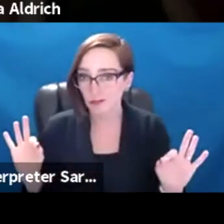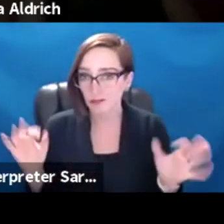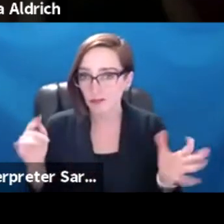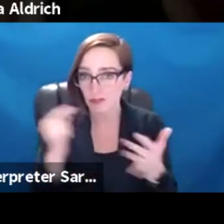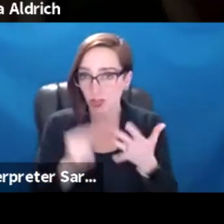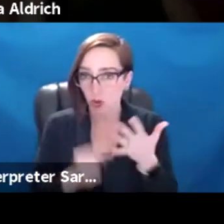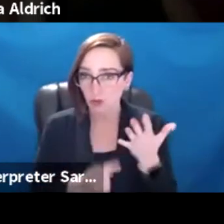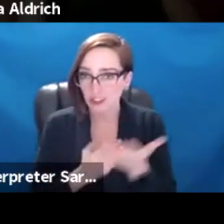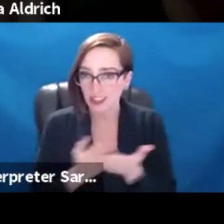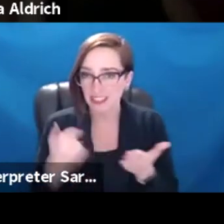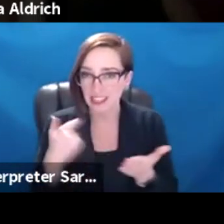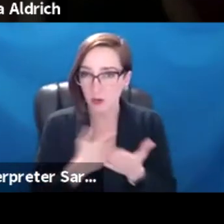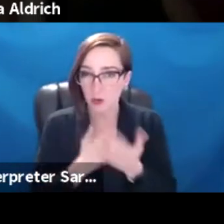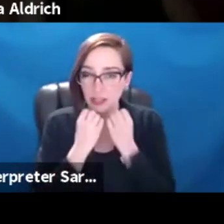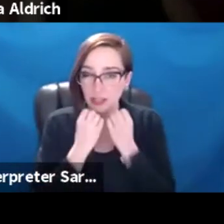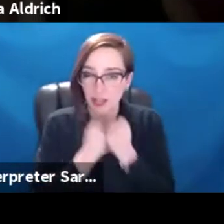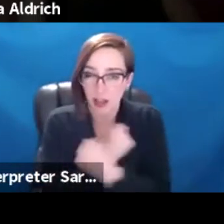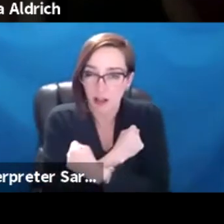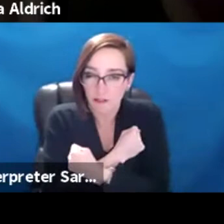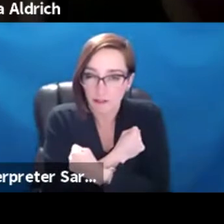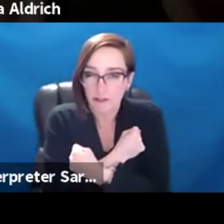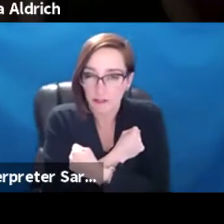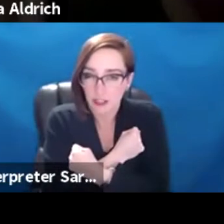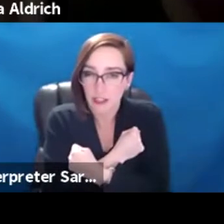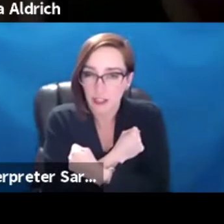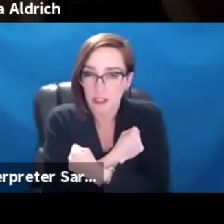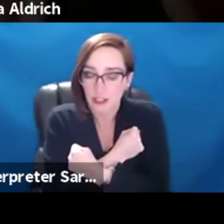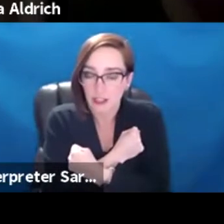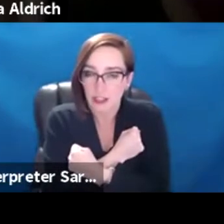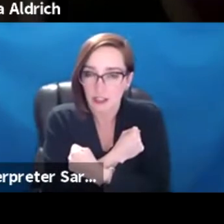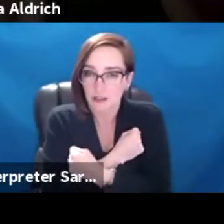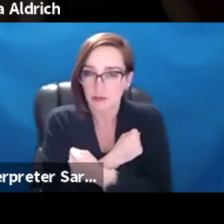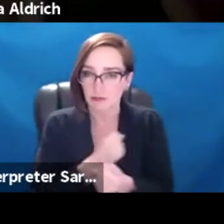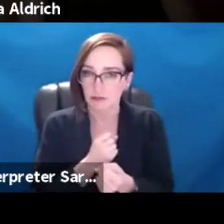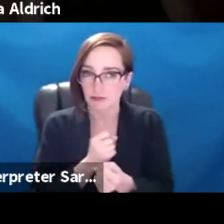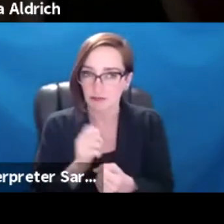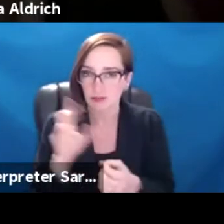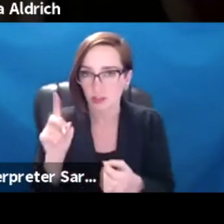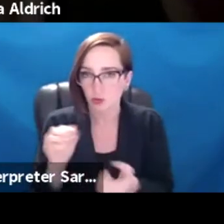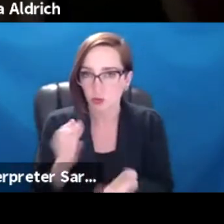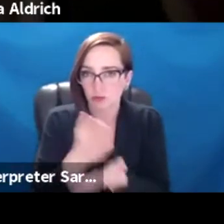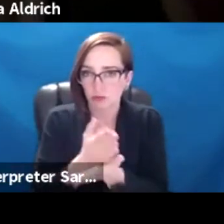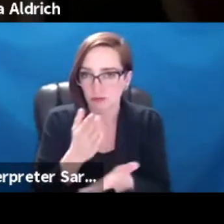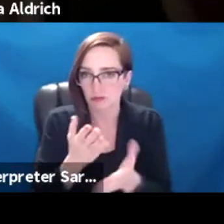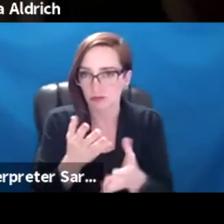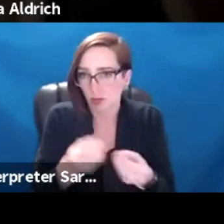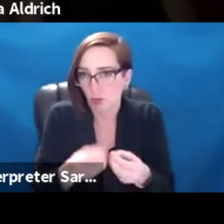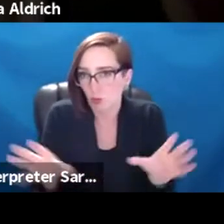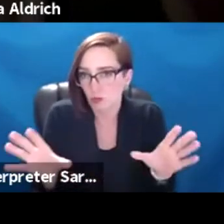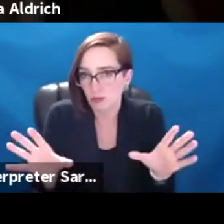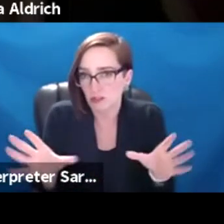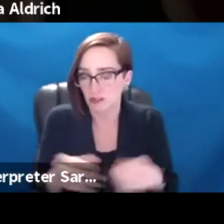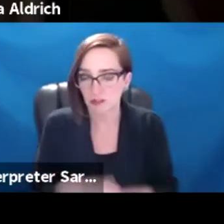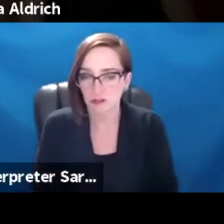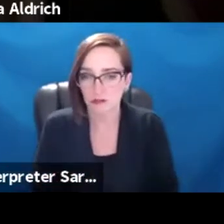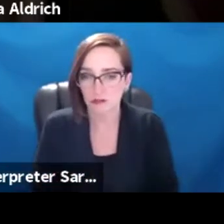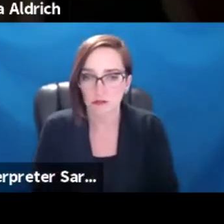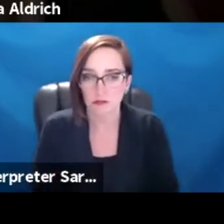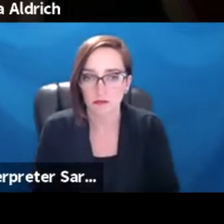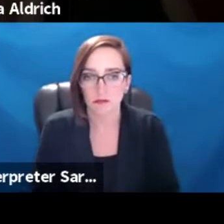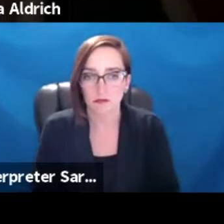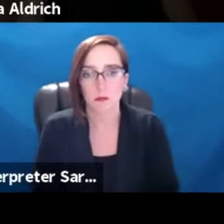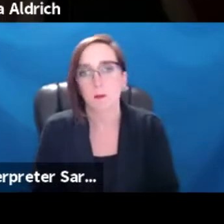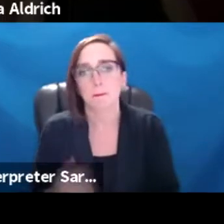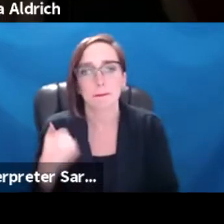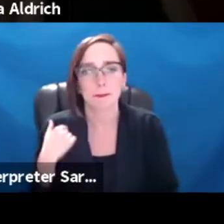is, it's the knowing that there's something that we love and appreciate that we may lose. We know that